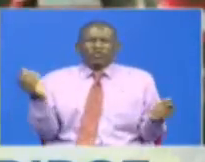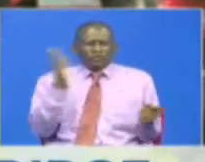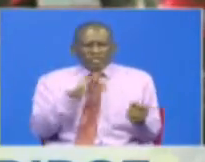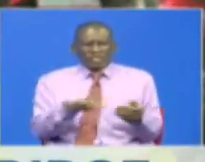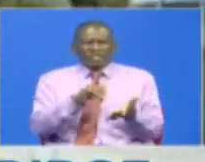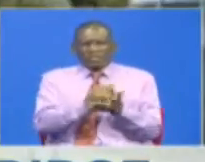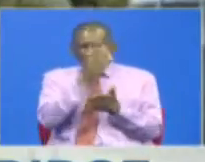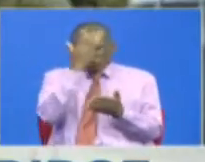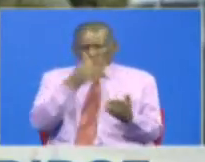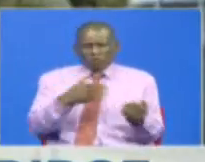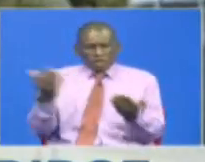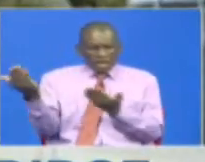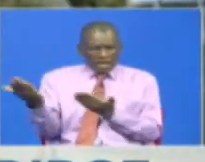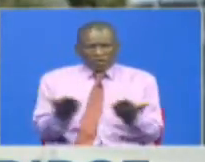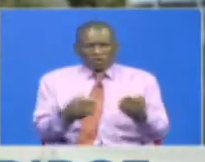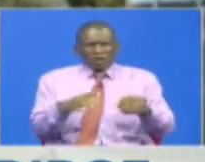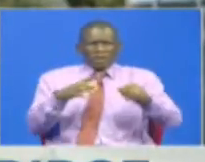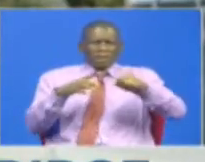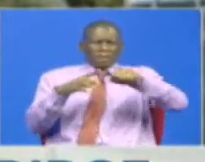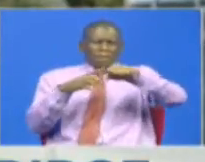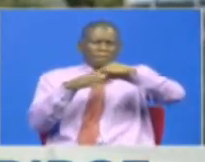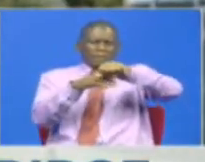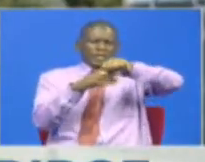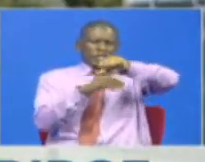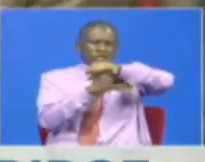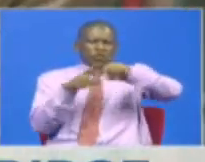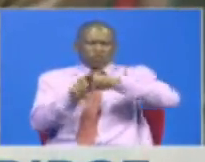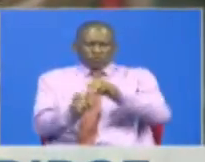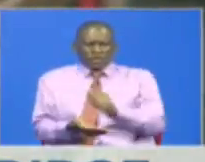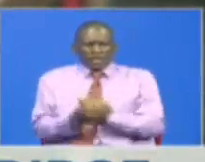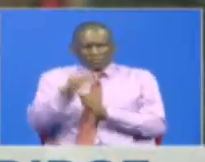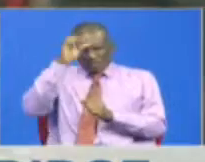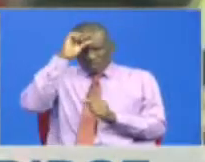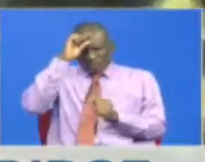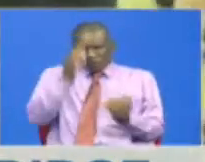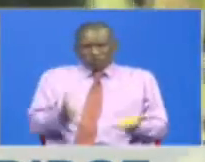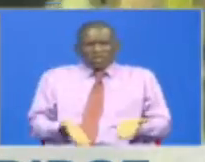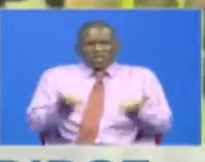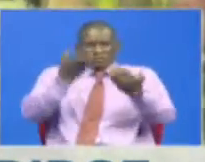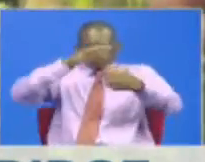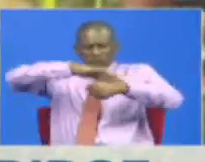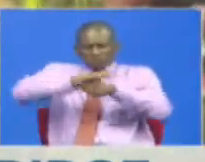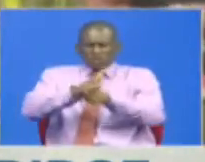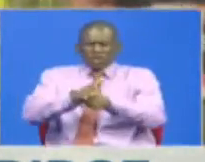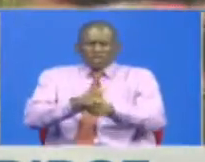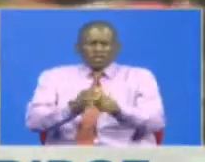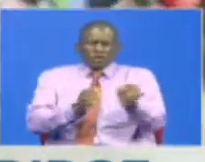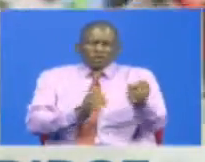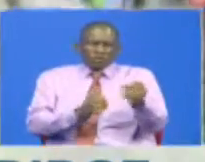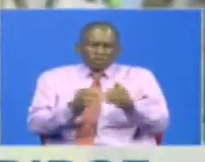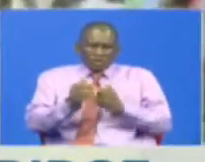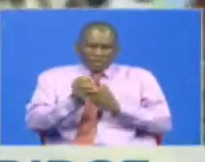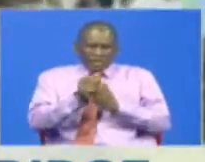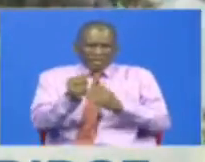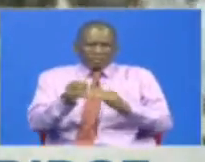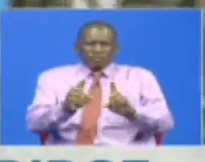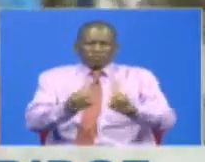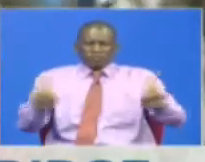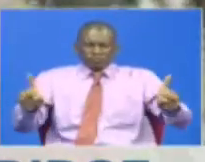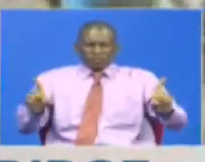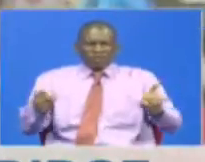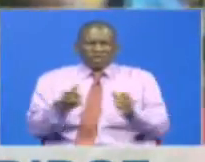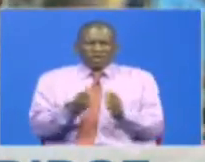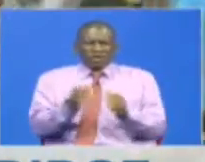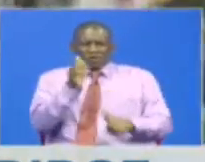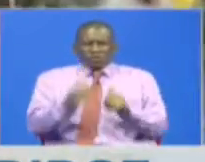are allowed. The bridge is also expected to help the government in enhancing COVID-19 safety guidelines, such as social distancing, which